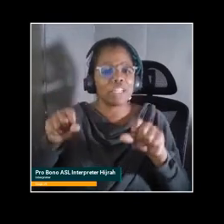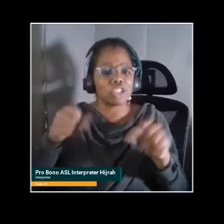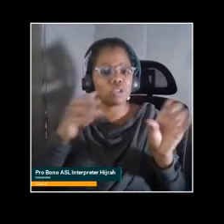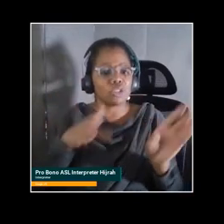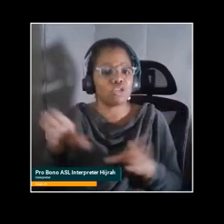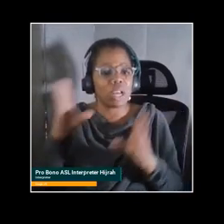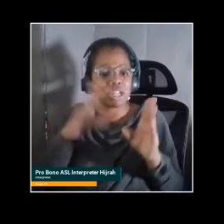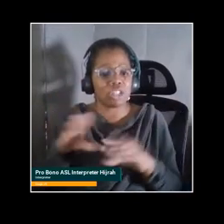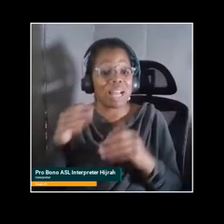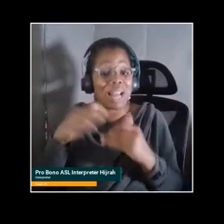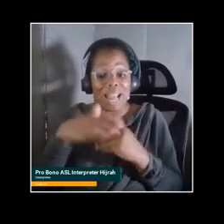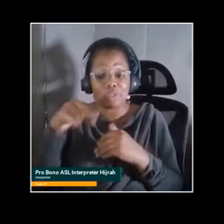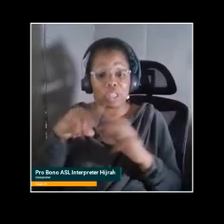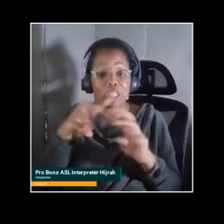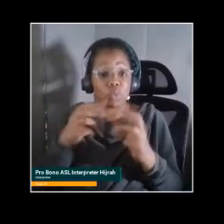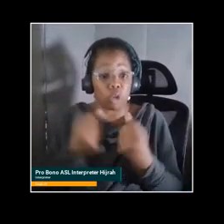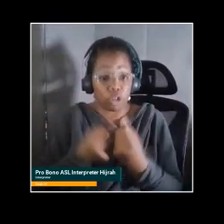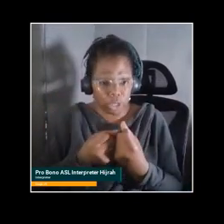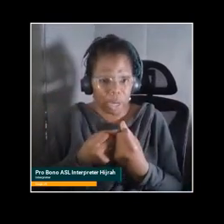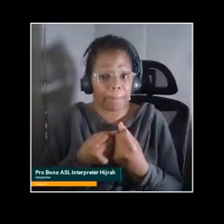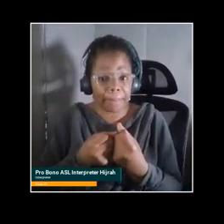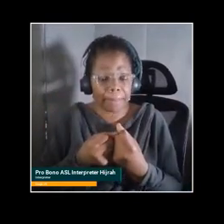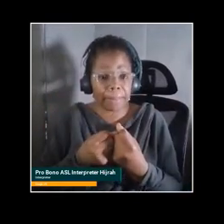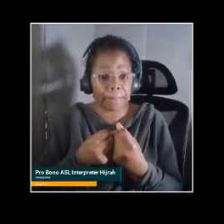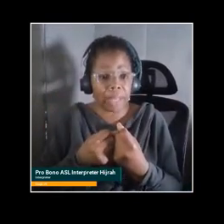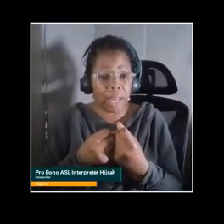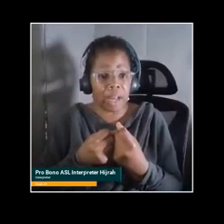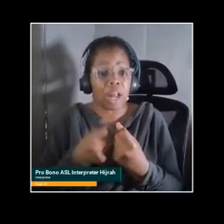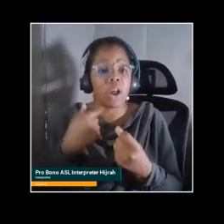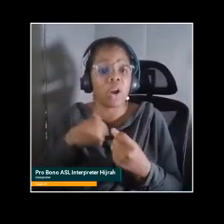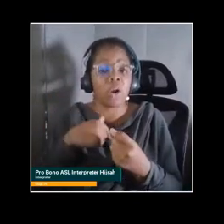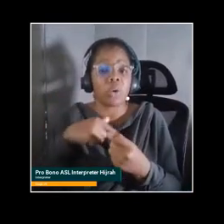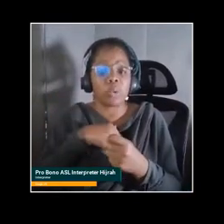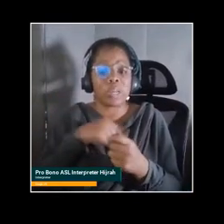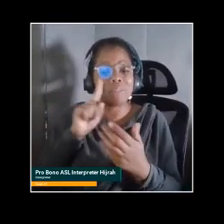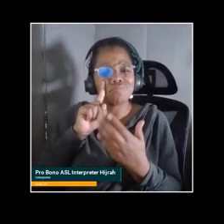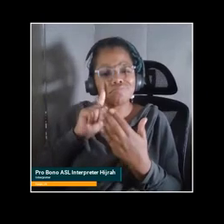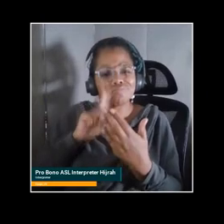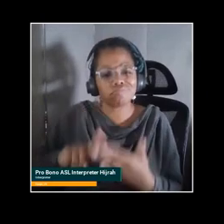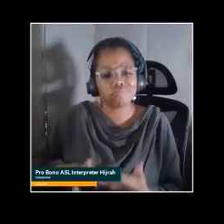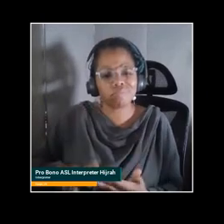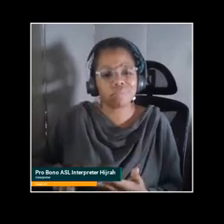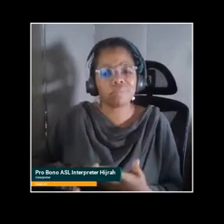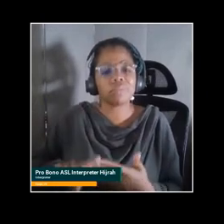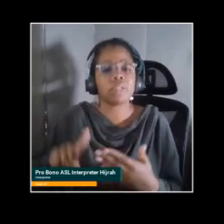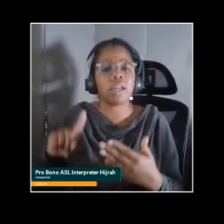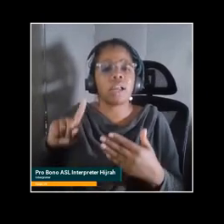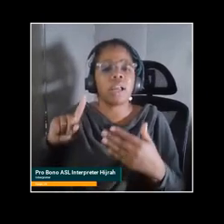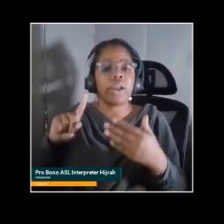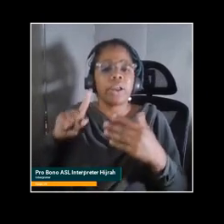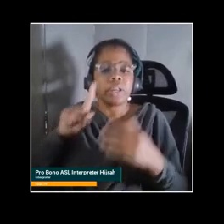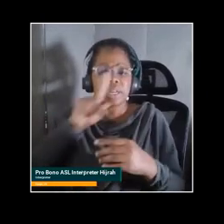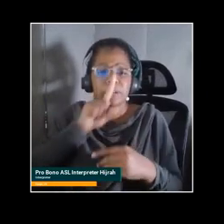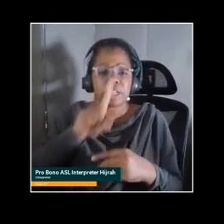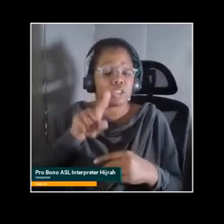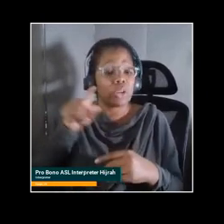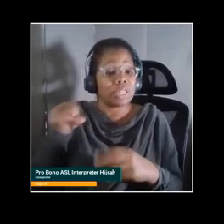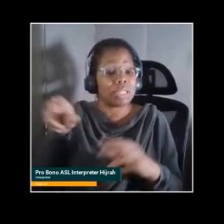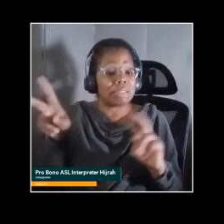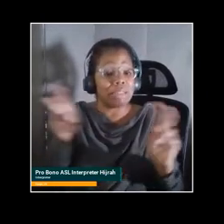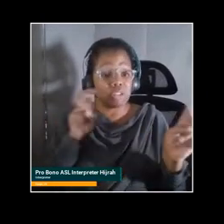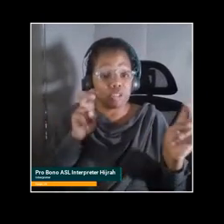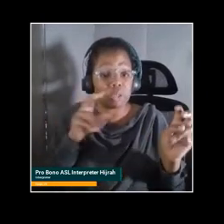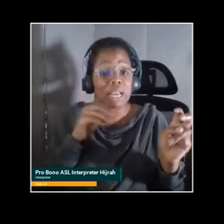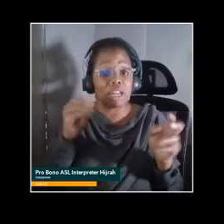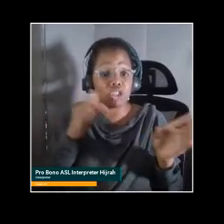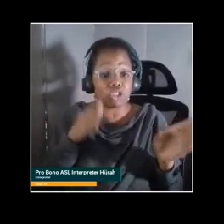And after this workshop, we dive into very deep research to make sure the issues and the